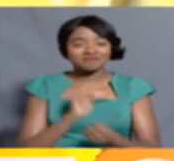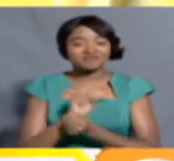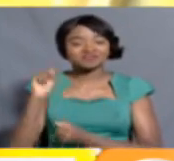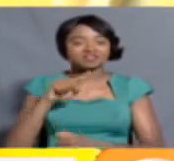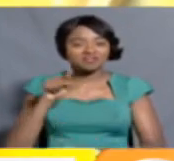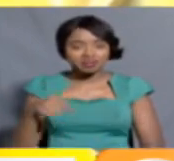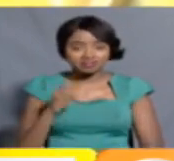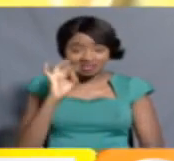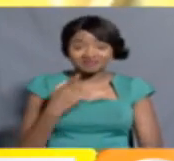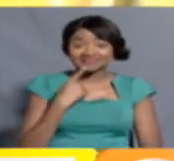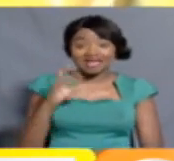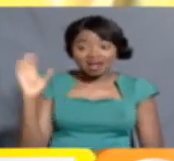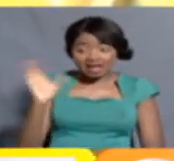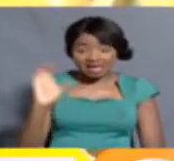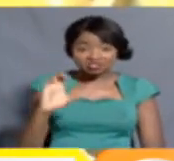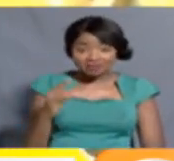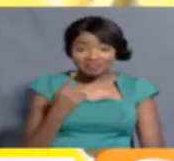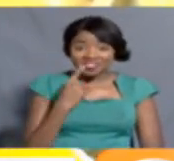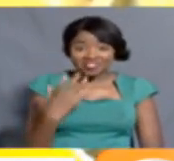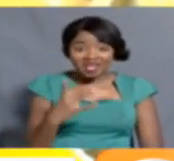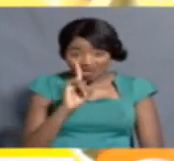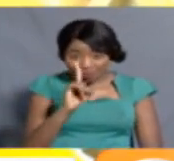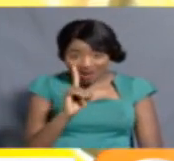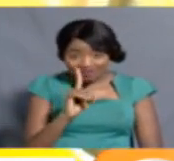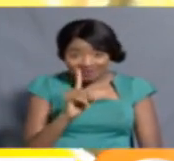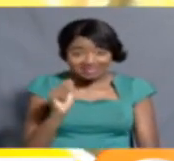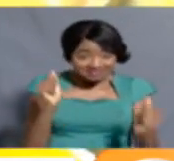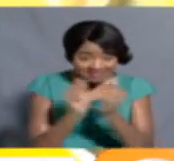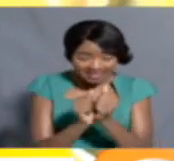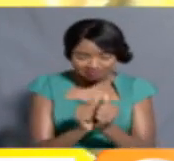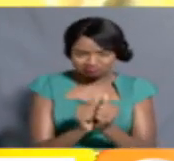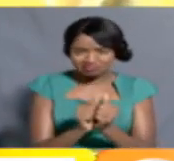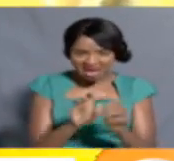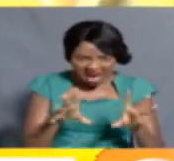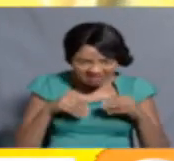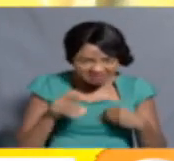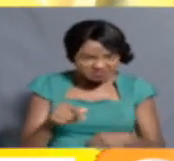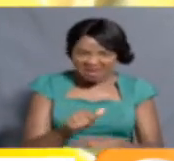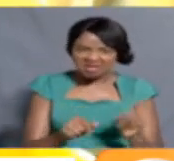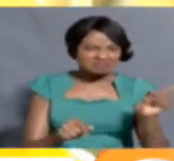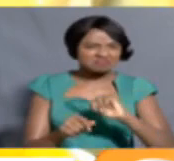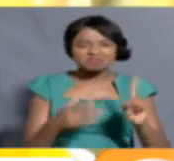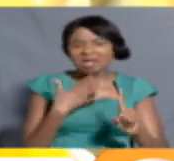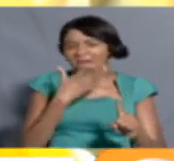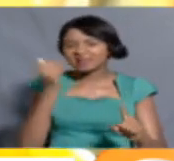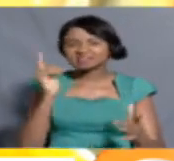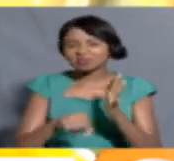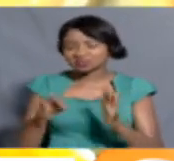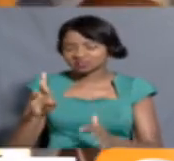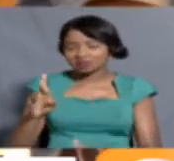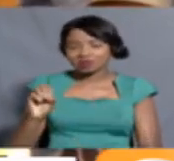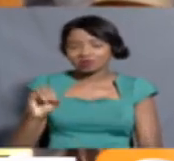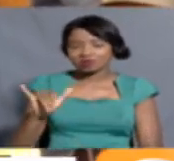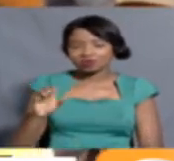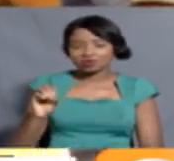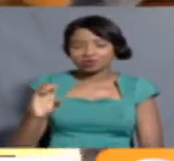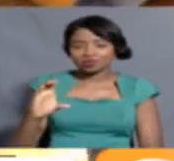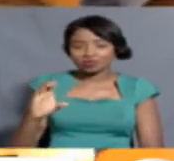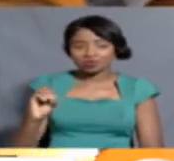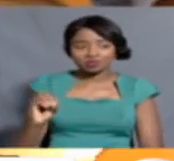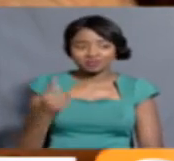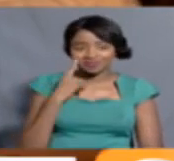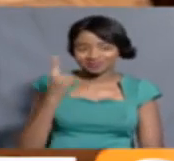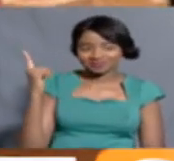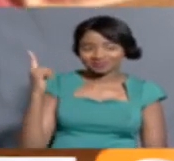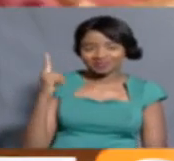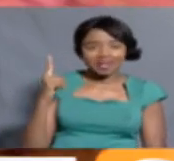customer nyanya moja ni 10 bob anaenda, anakuambia acha ninunue roiko. Anasema nyanya si lazima akule. Sasa hii ndio tunauza 100,